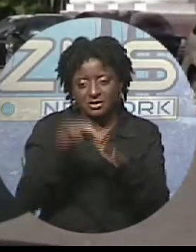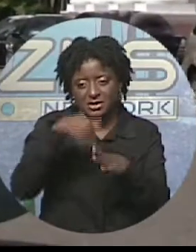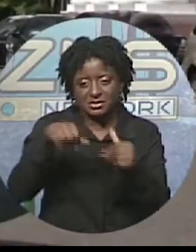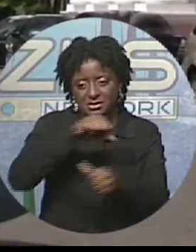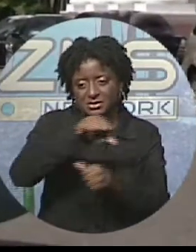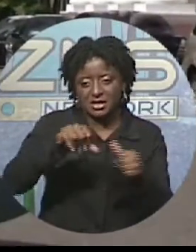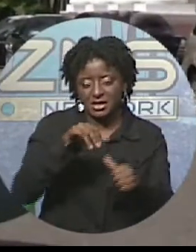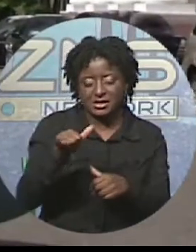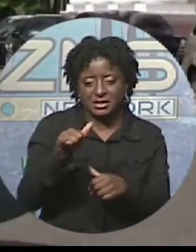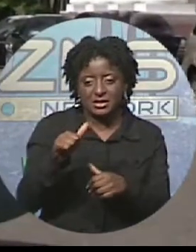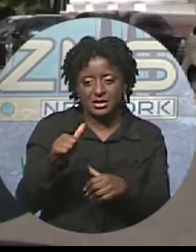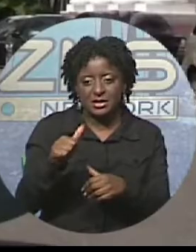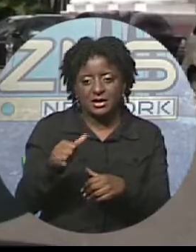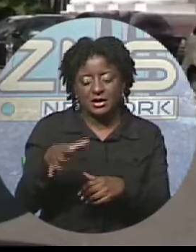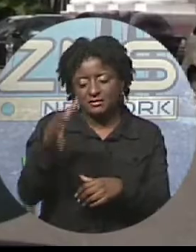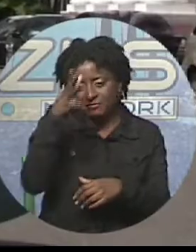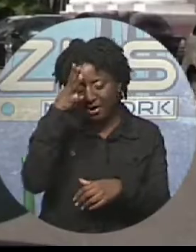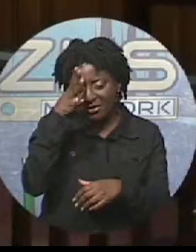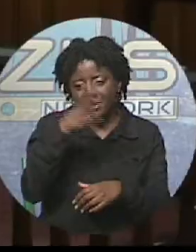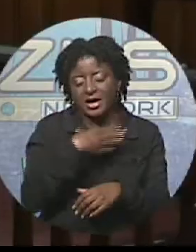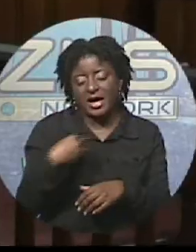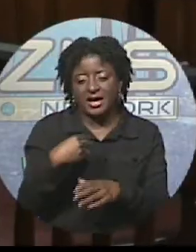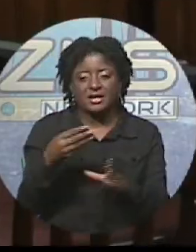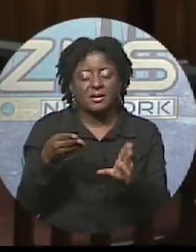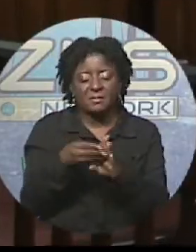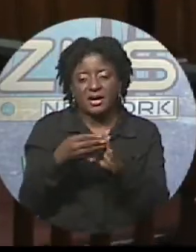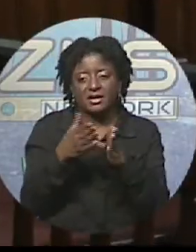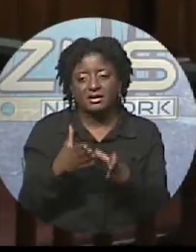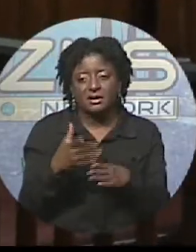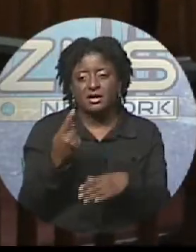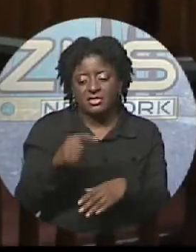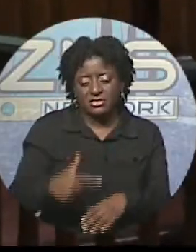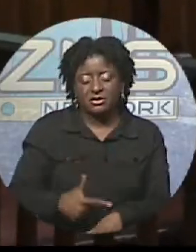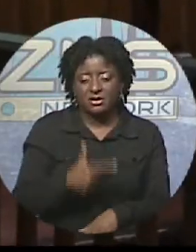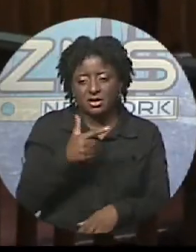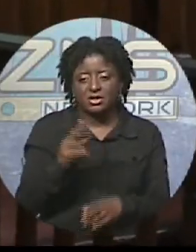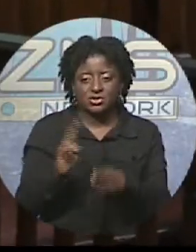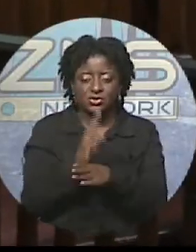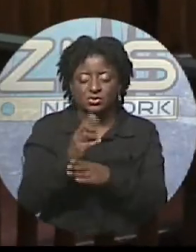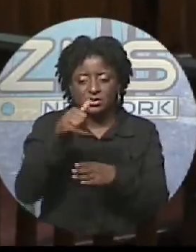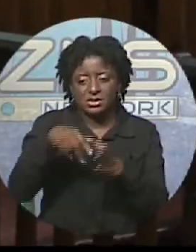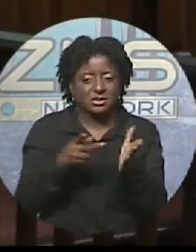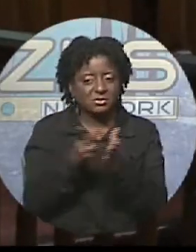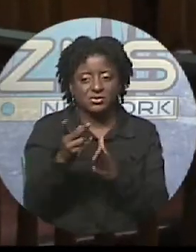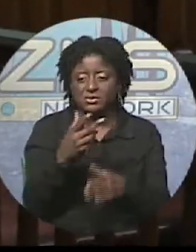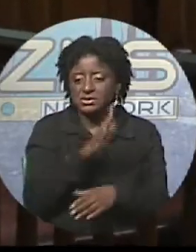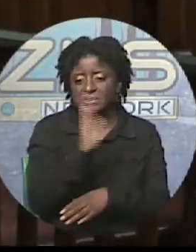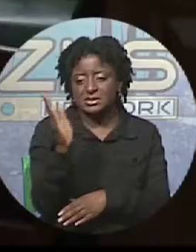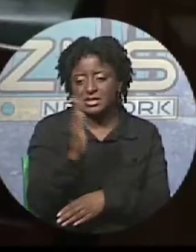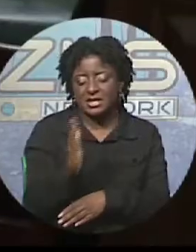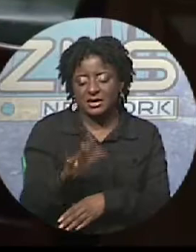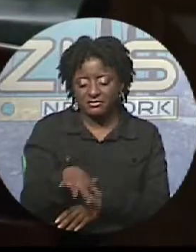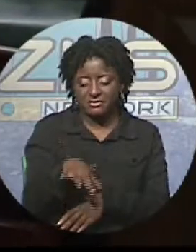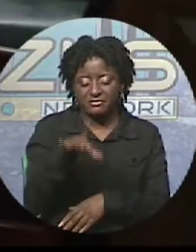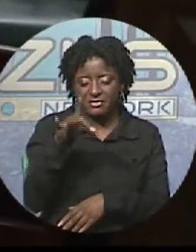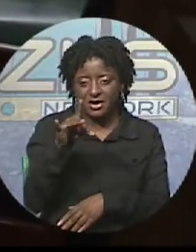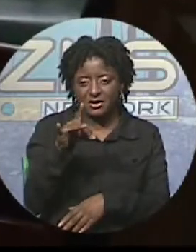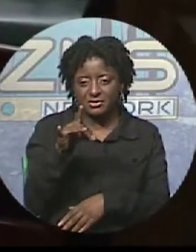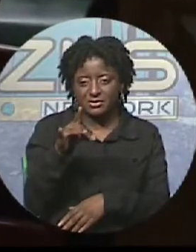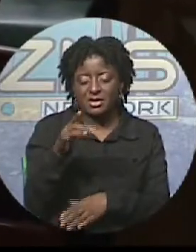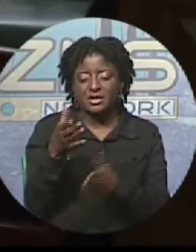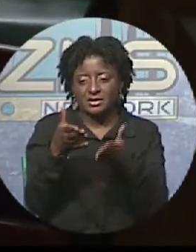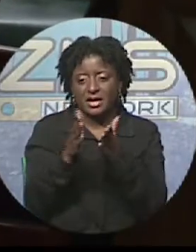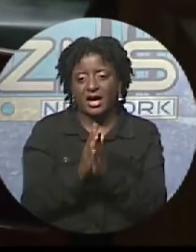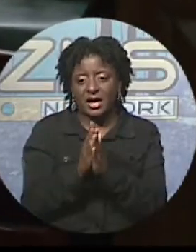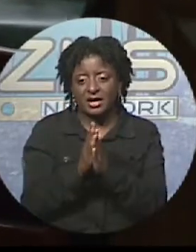also indicated that the firearm used in the murder was never recovered. Gardner asked Justice Jones to take note of the way Sherman was killed with gunshots to the